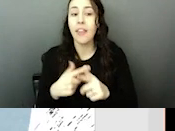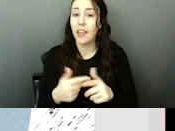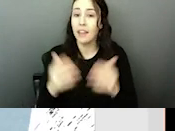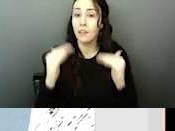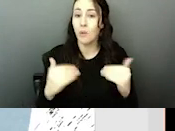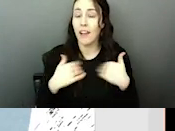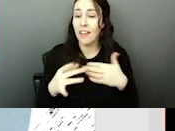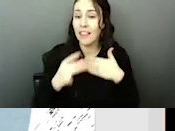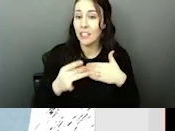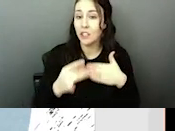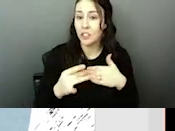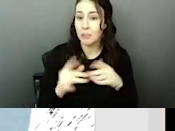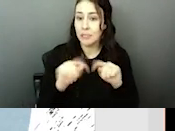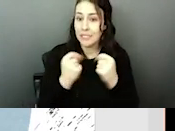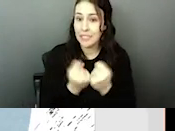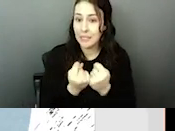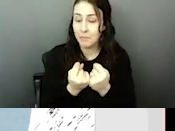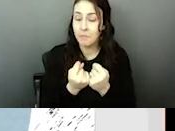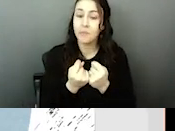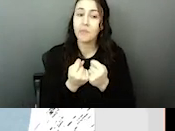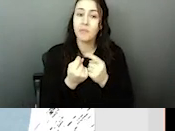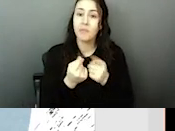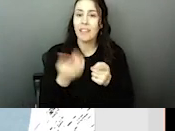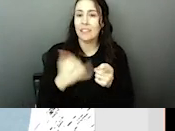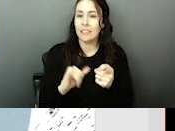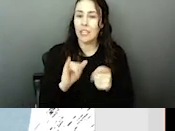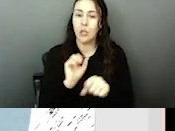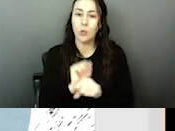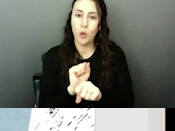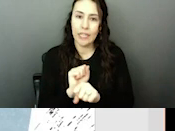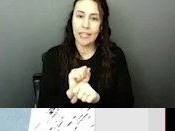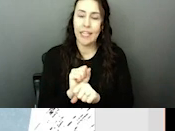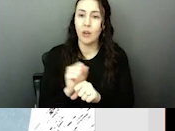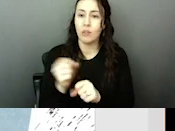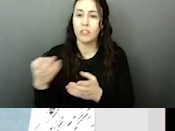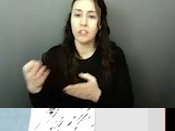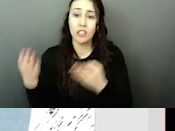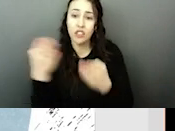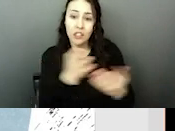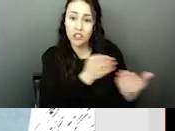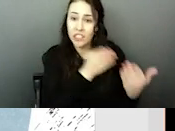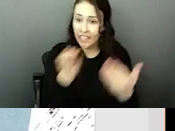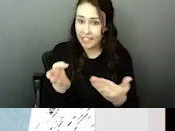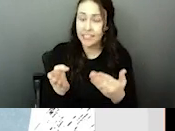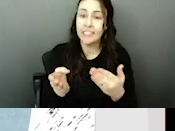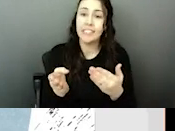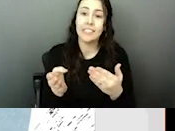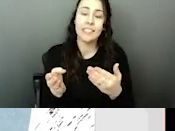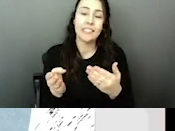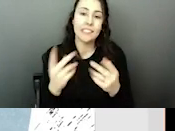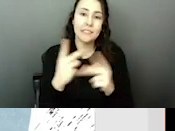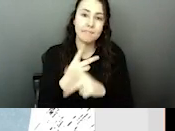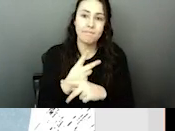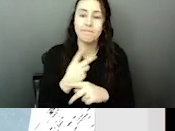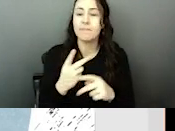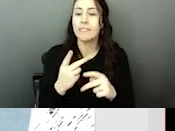team that is still working as suggestions and further refinements come in from the field, talking about going back to